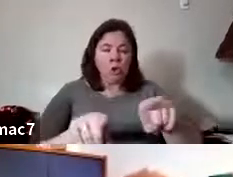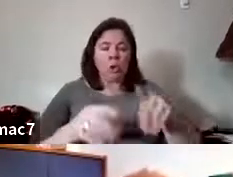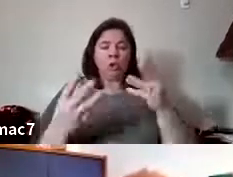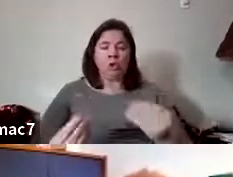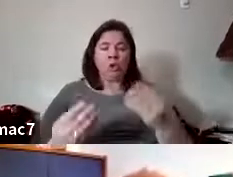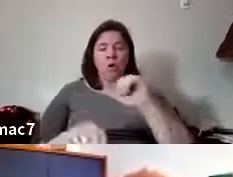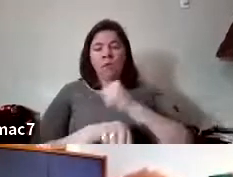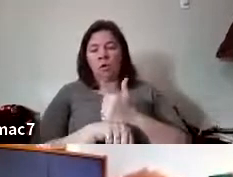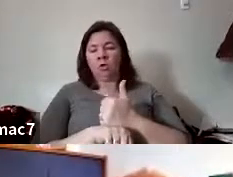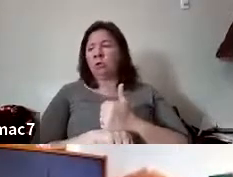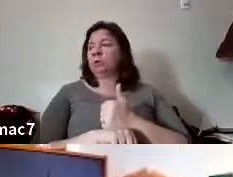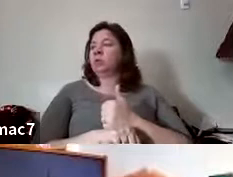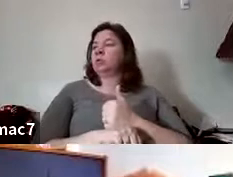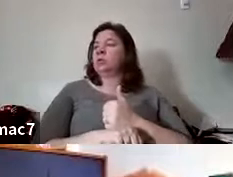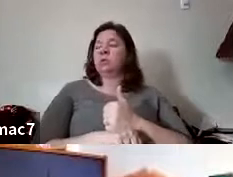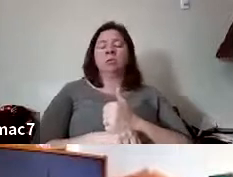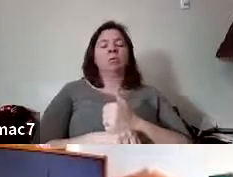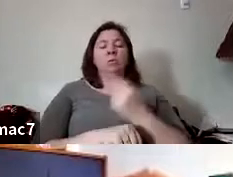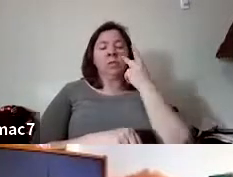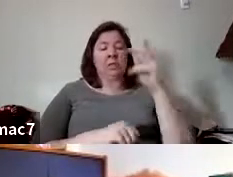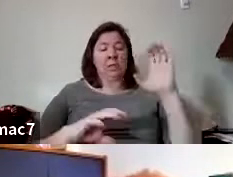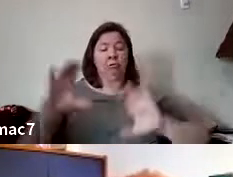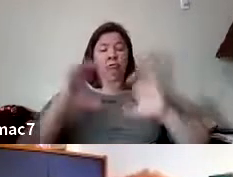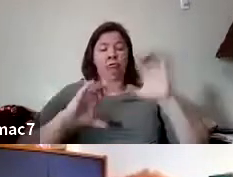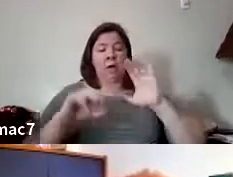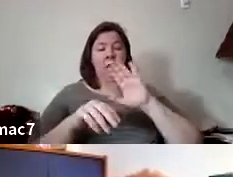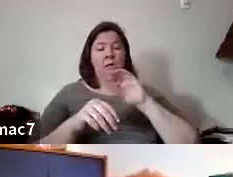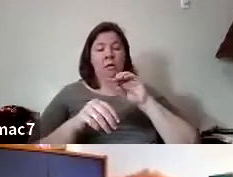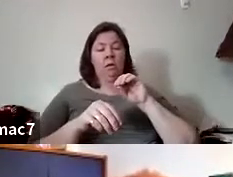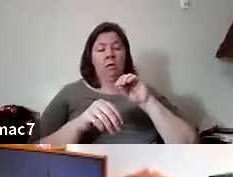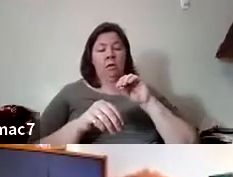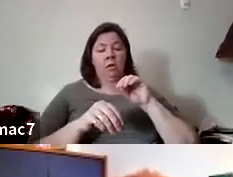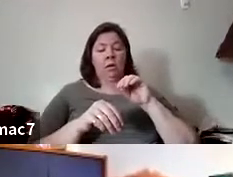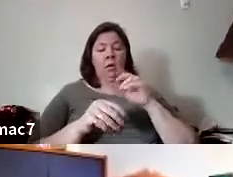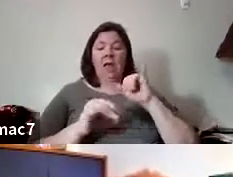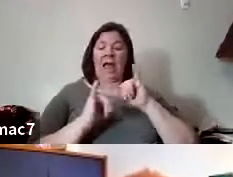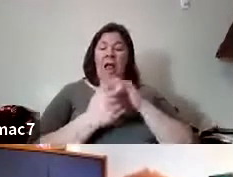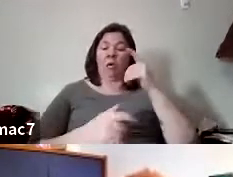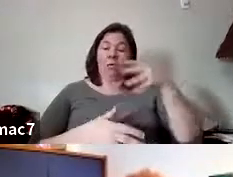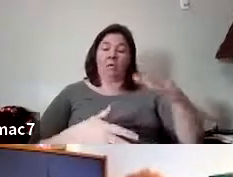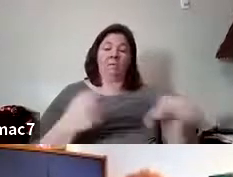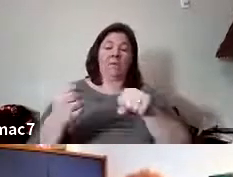based on what we are seeing now in the chat, the rate that the company is growing. And